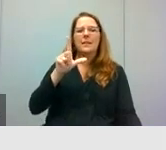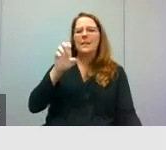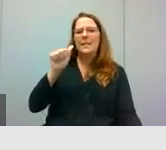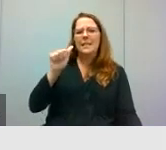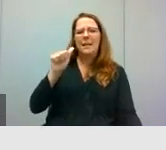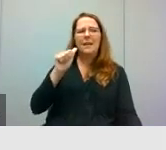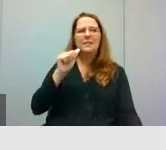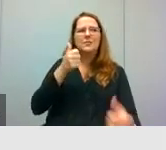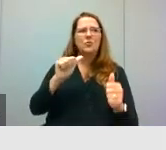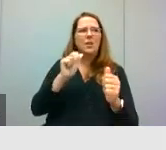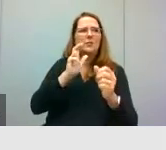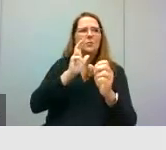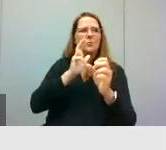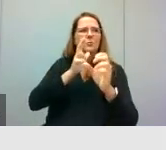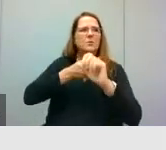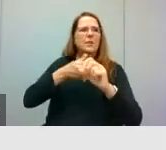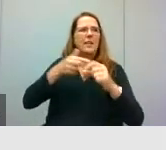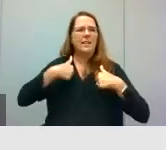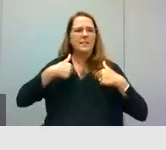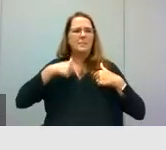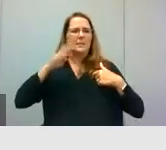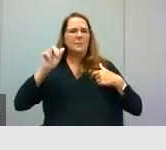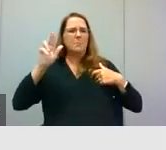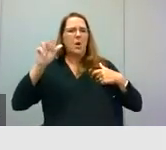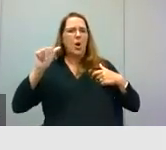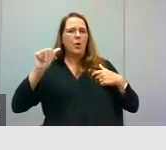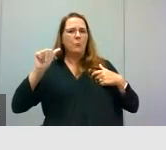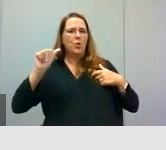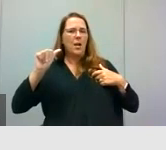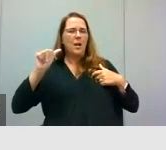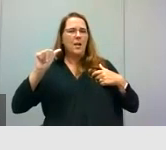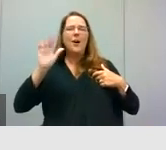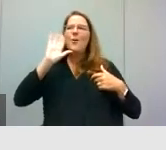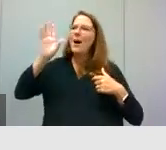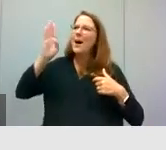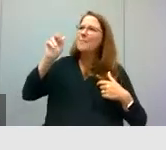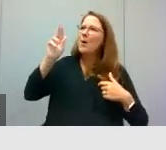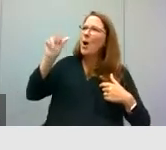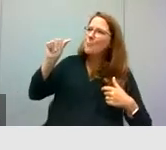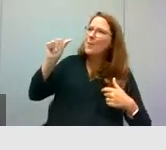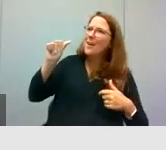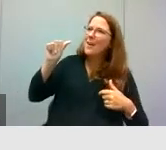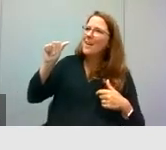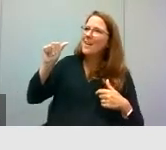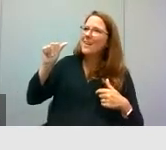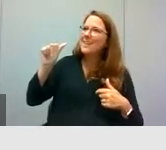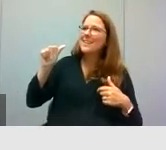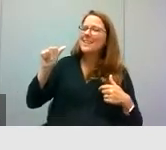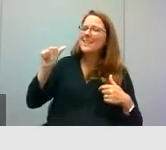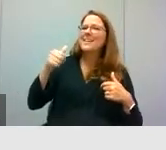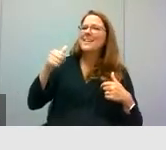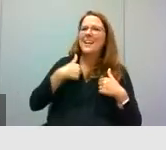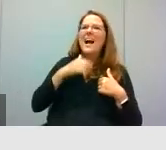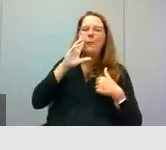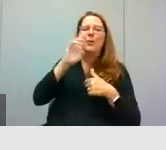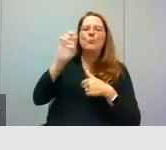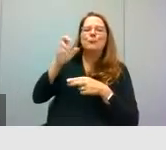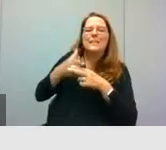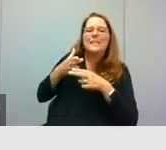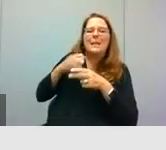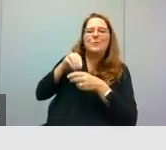I believe that's me, Barbara Burkett. Oh, hi, Barbara. Hi. I will rename you